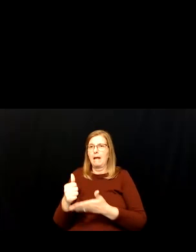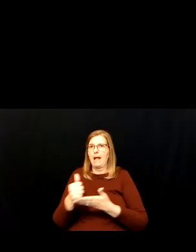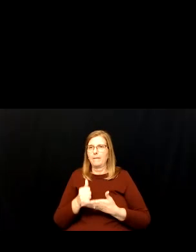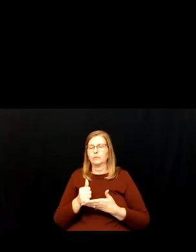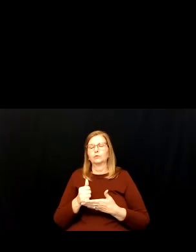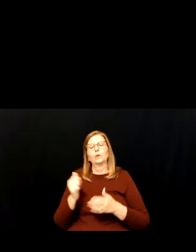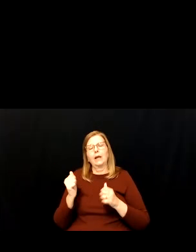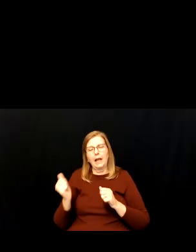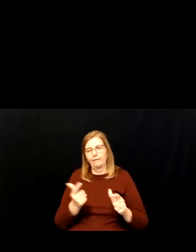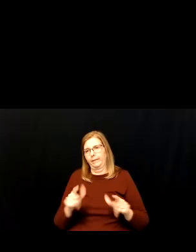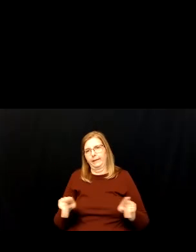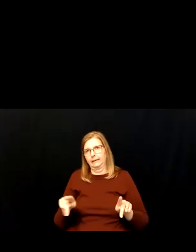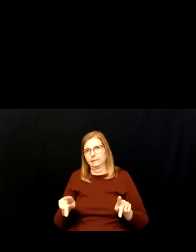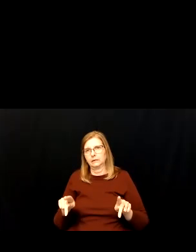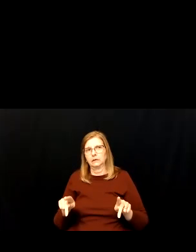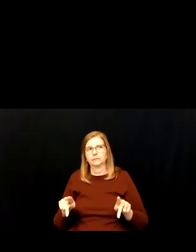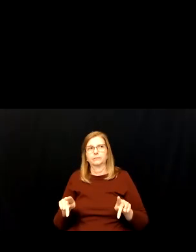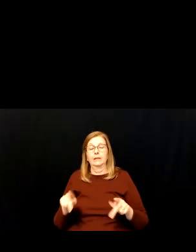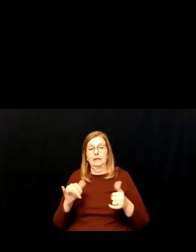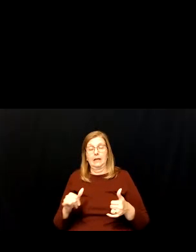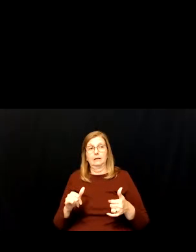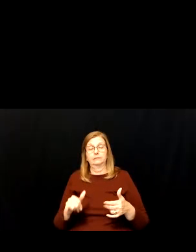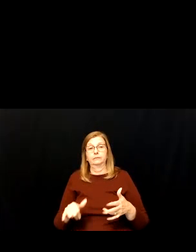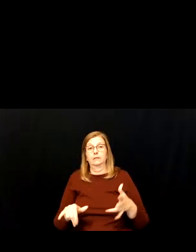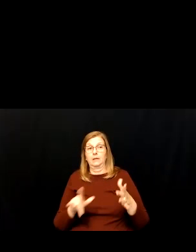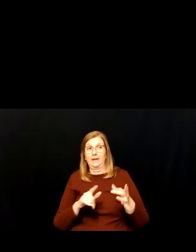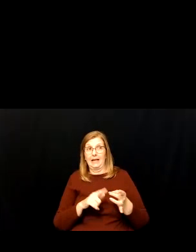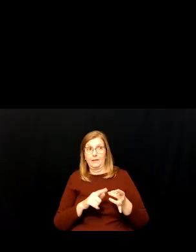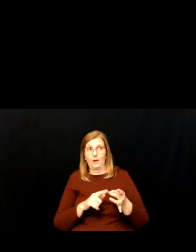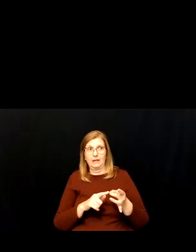everyone. The second to the last one are